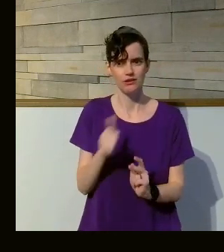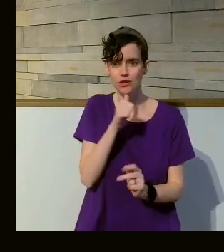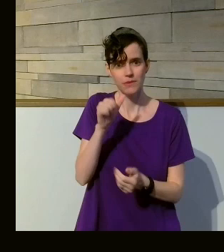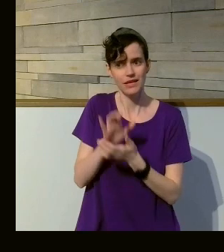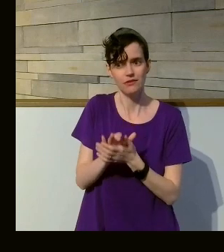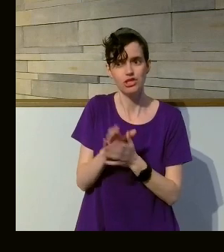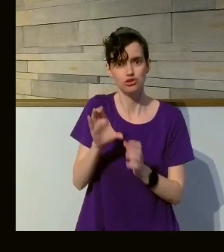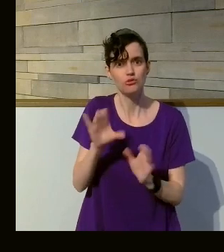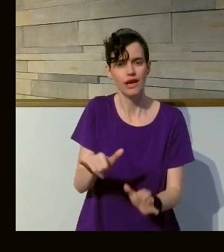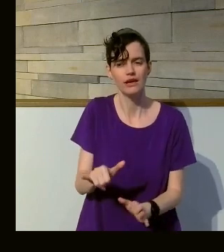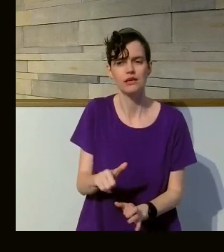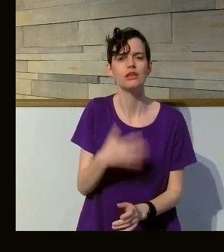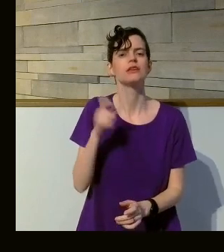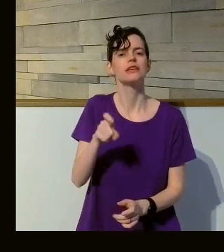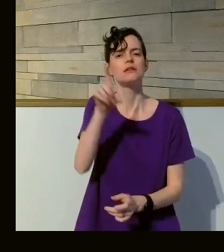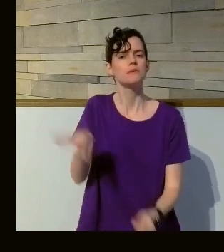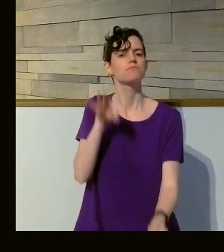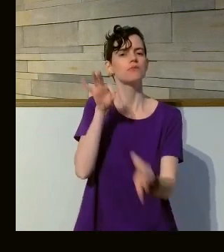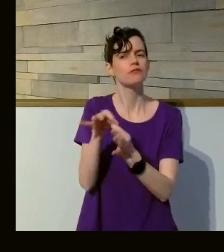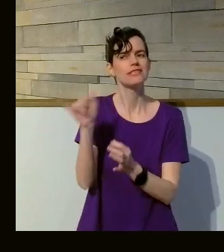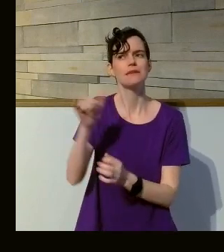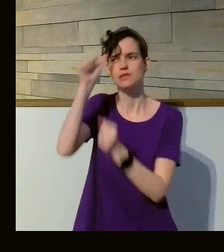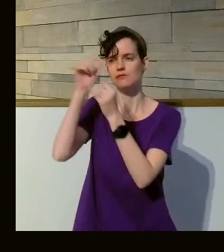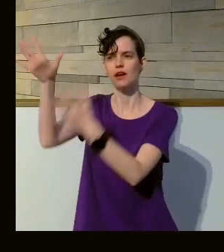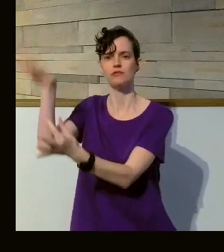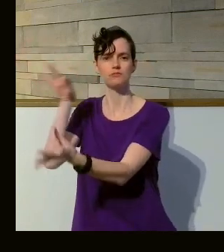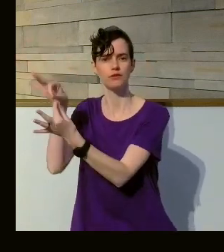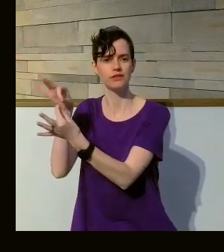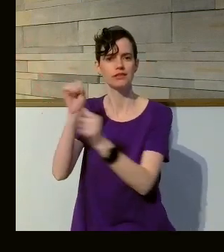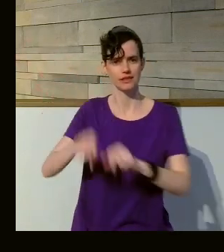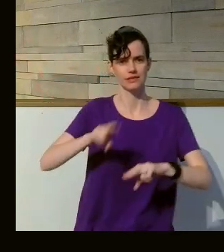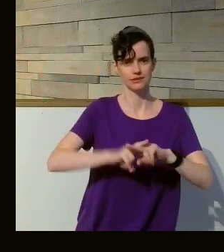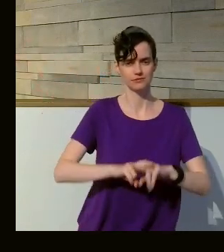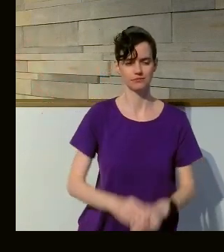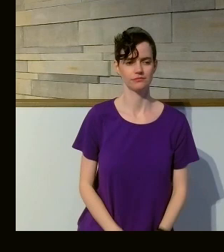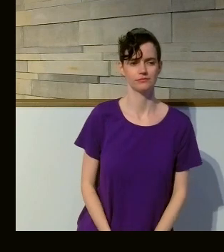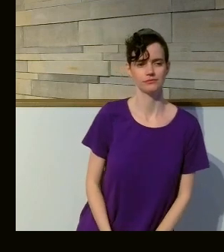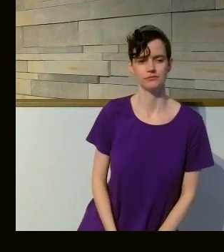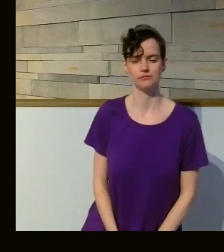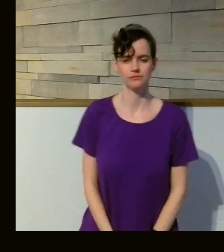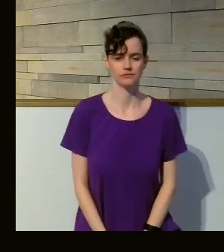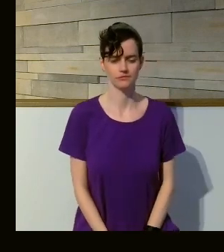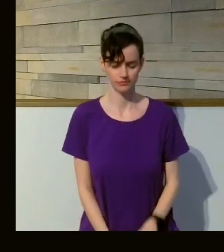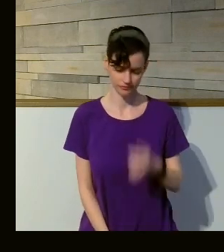Be perfect, therefore, as your heavenly Father is perfect." You may be seated.